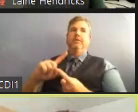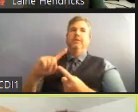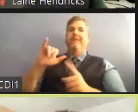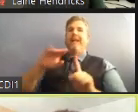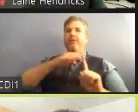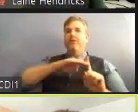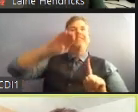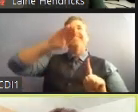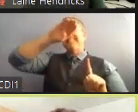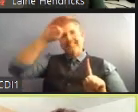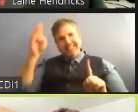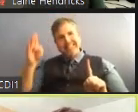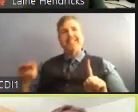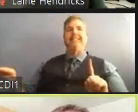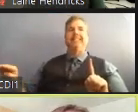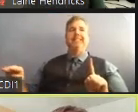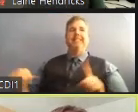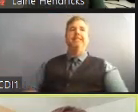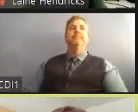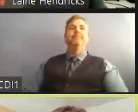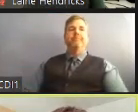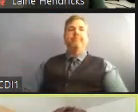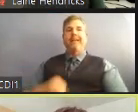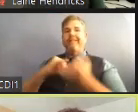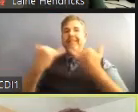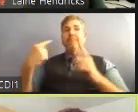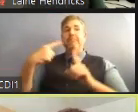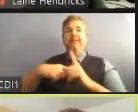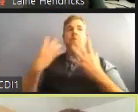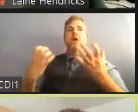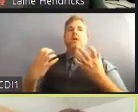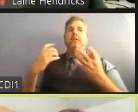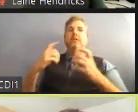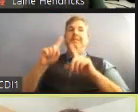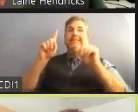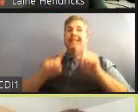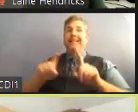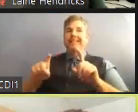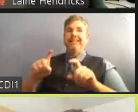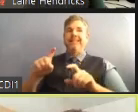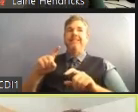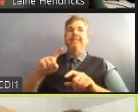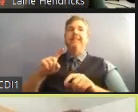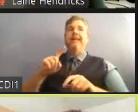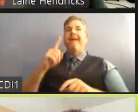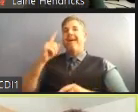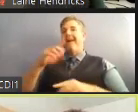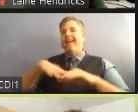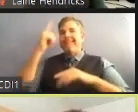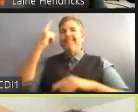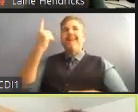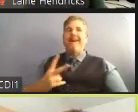we also want to test at least half the Canal residents by the end of August. And we're well on our way towards that goal.